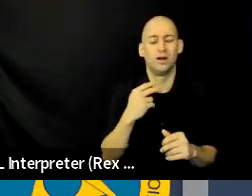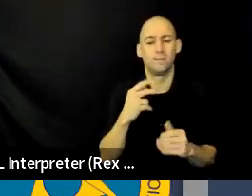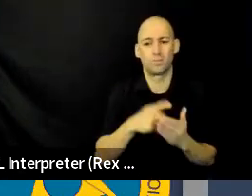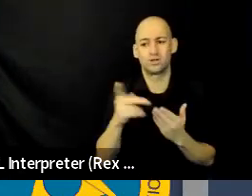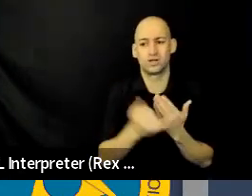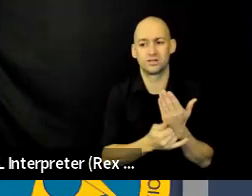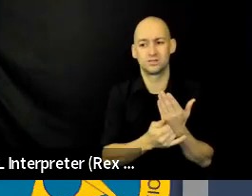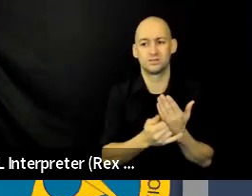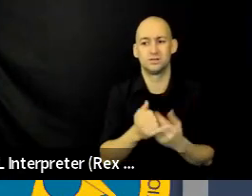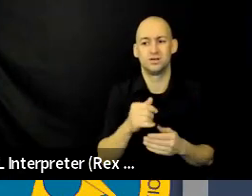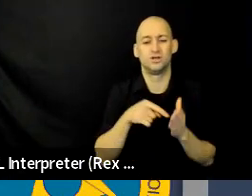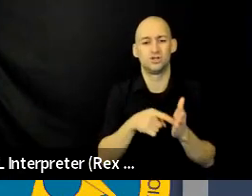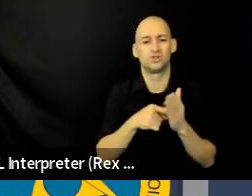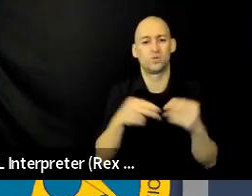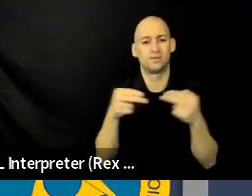we show this slide, Brandy?